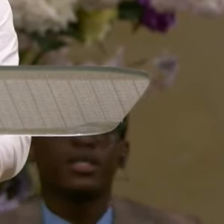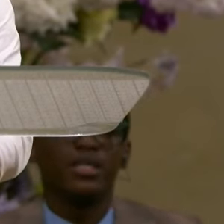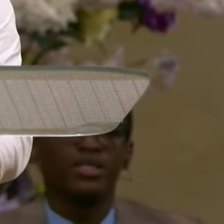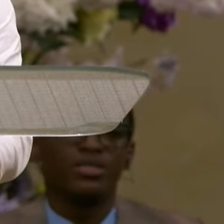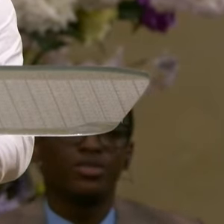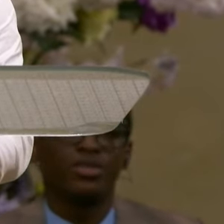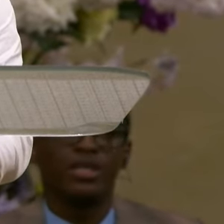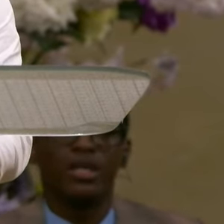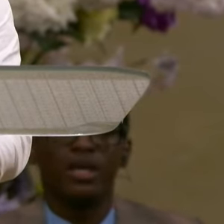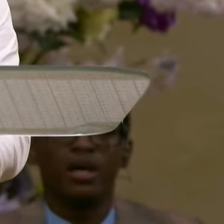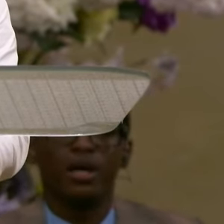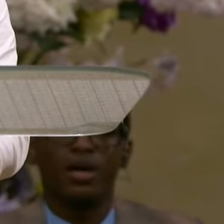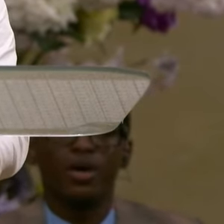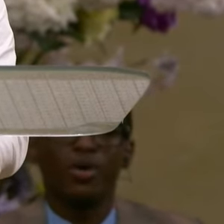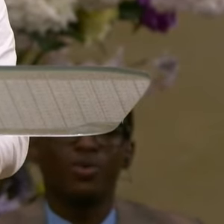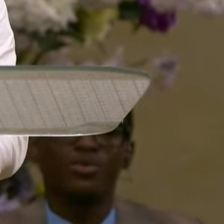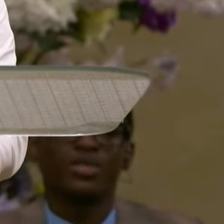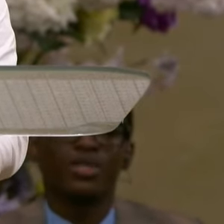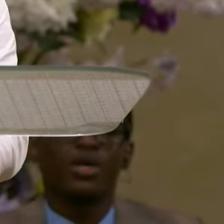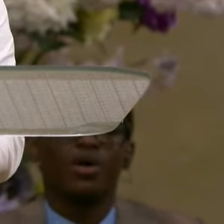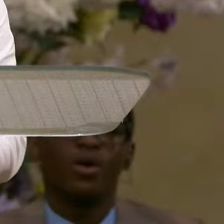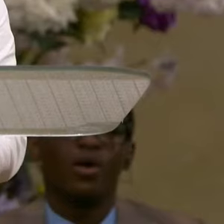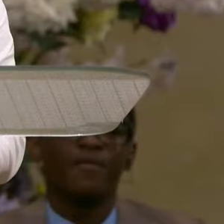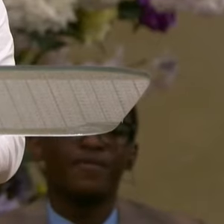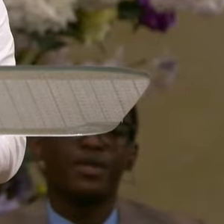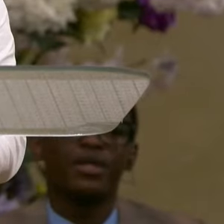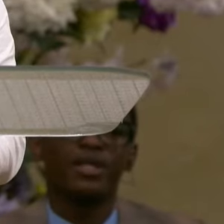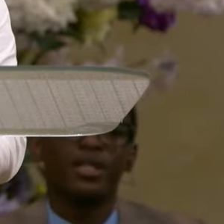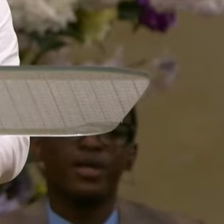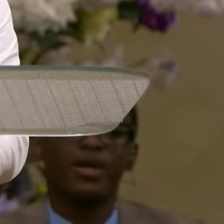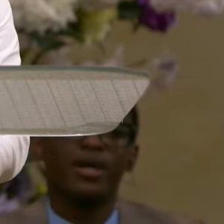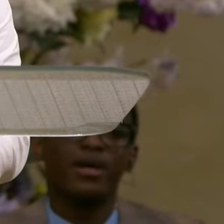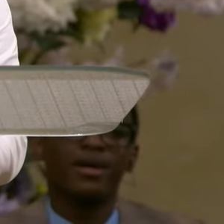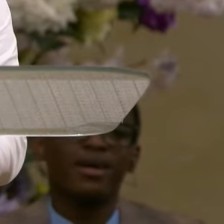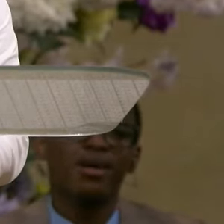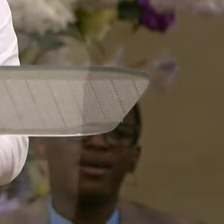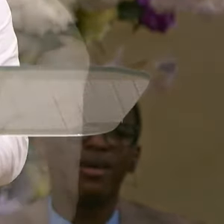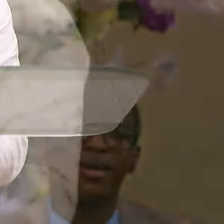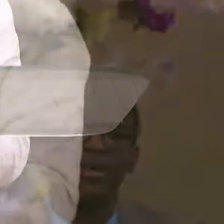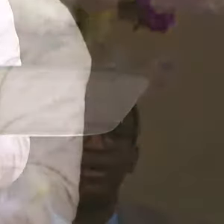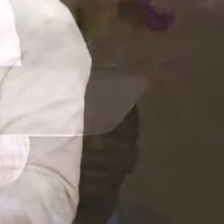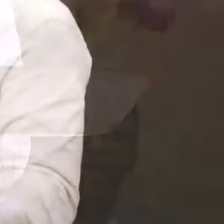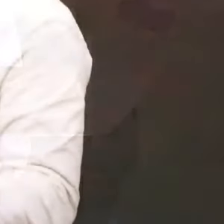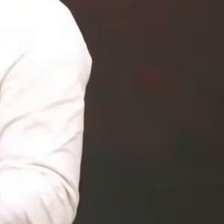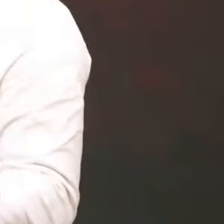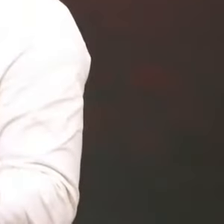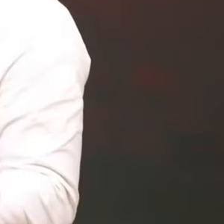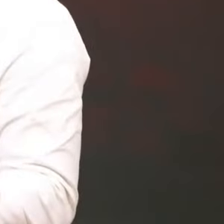of praise into the house of the